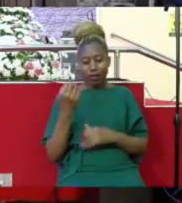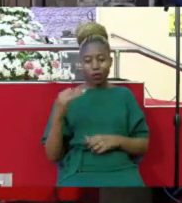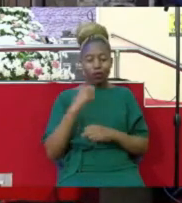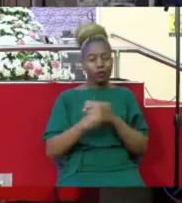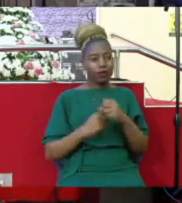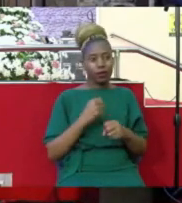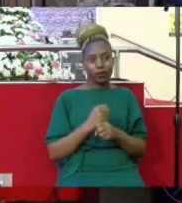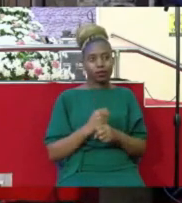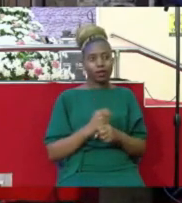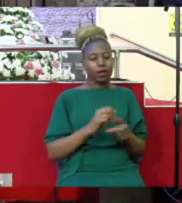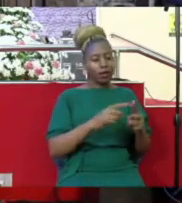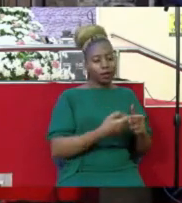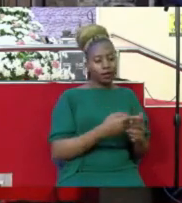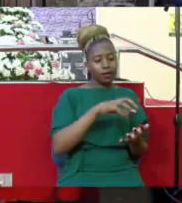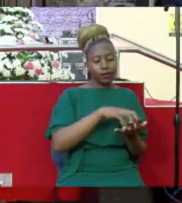A Genesis moment